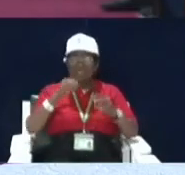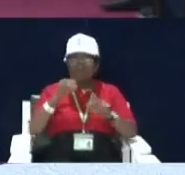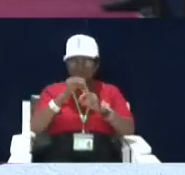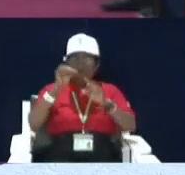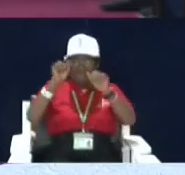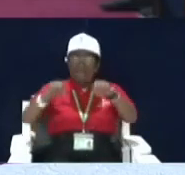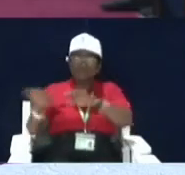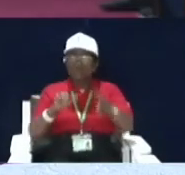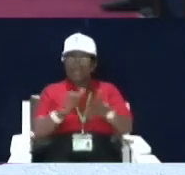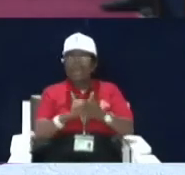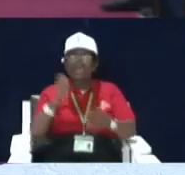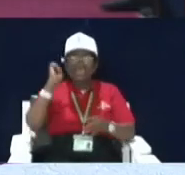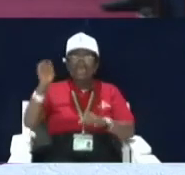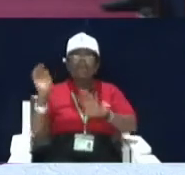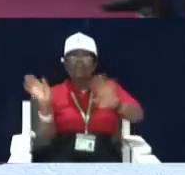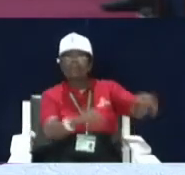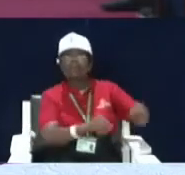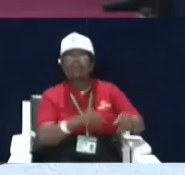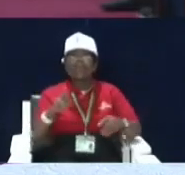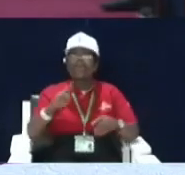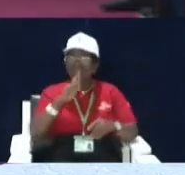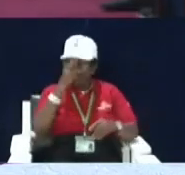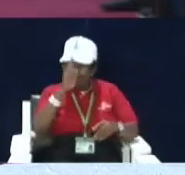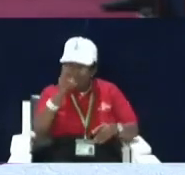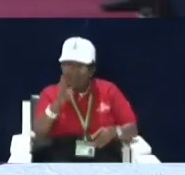rods, their rods became serpents.